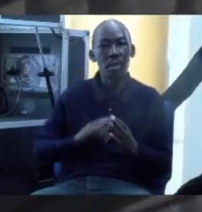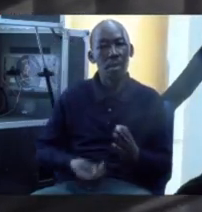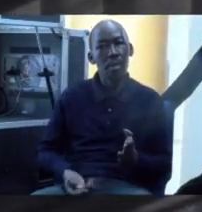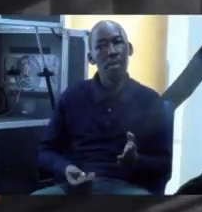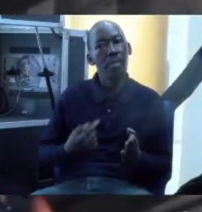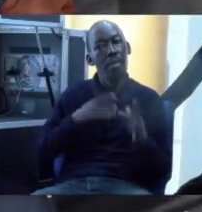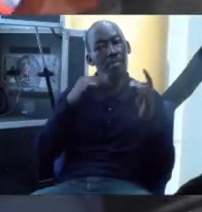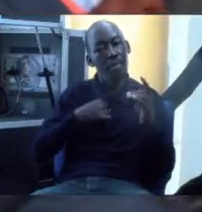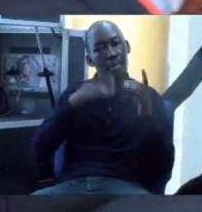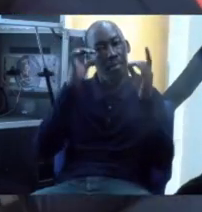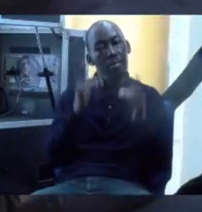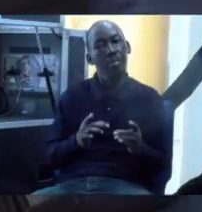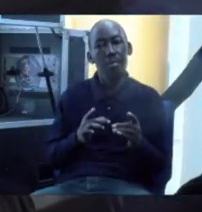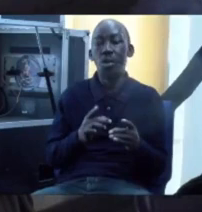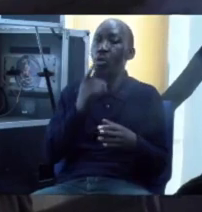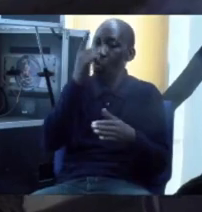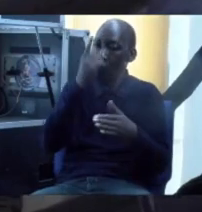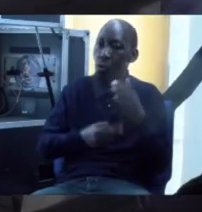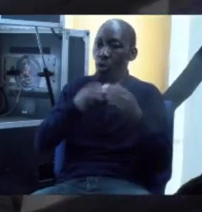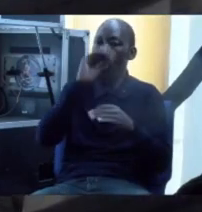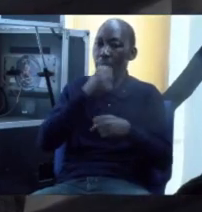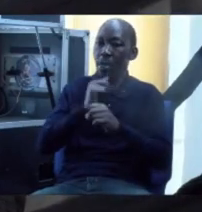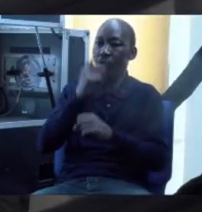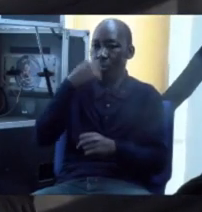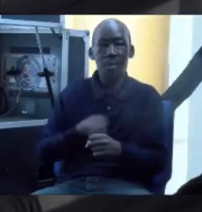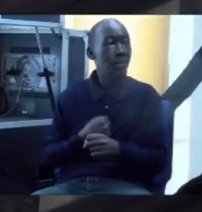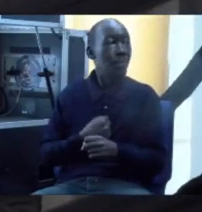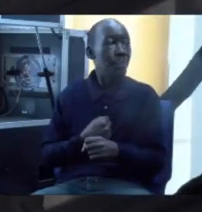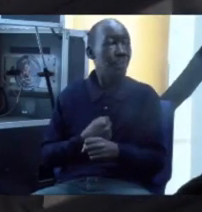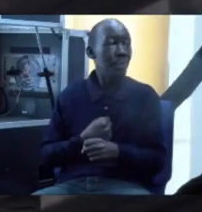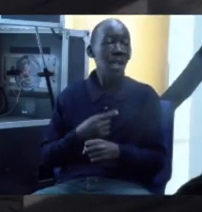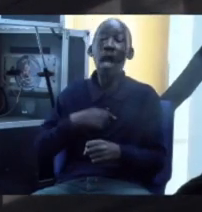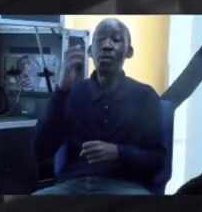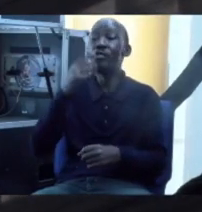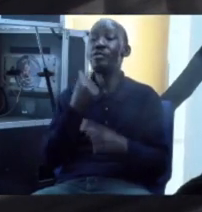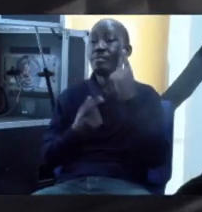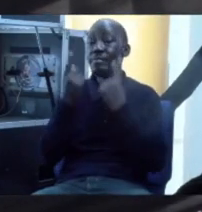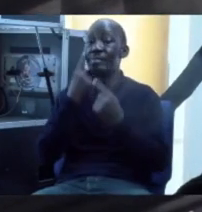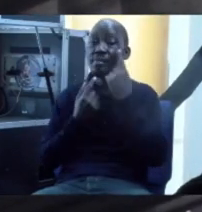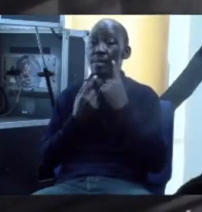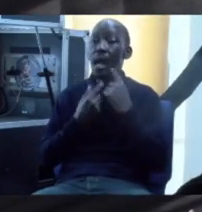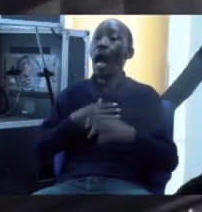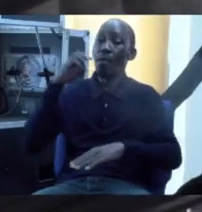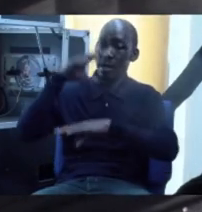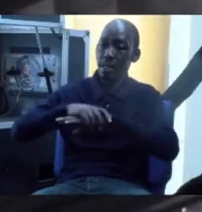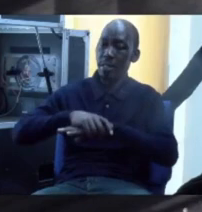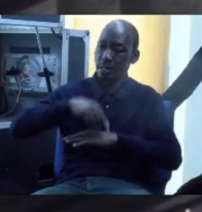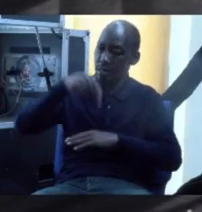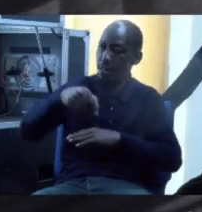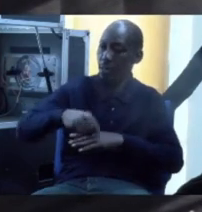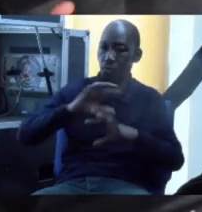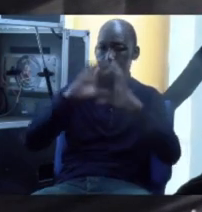have decided. Mimi nimeamua. Whatever God has meant for me. Ambacho Bwana ameniandalia. I'm not crying. Sili. I shall get it here. Nitakipata